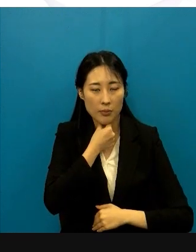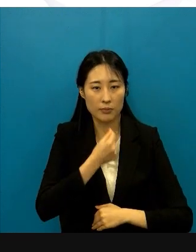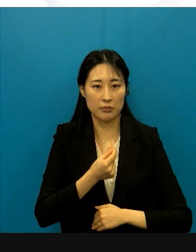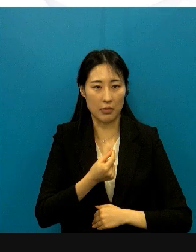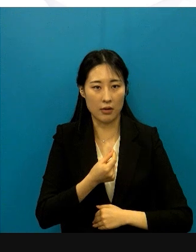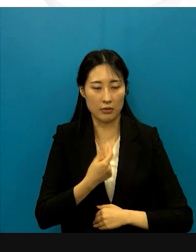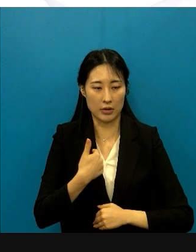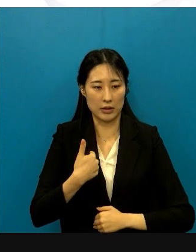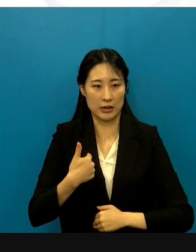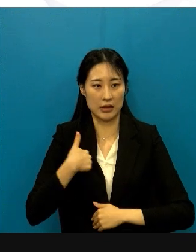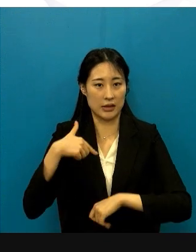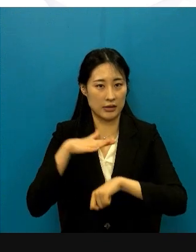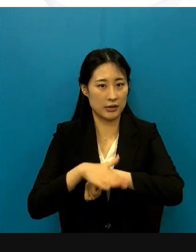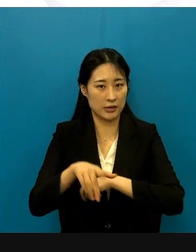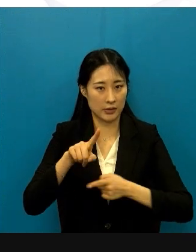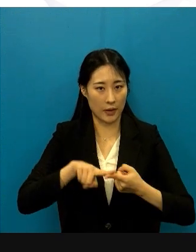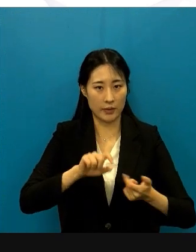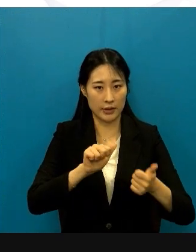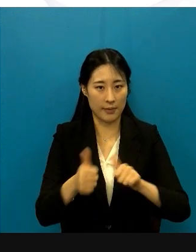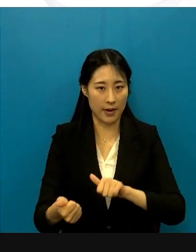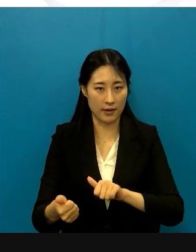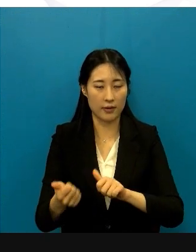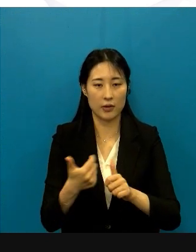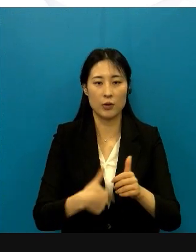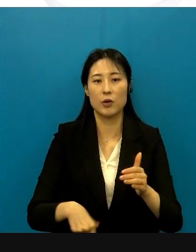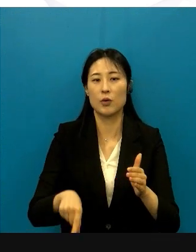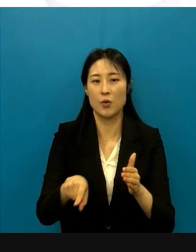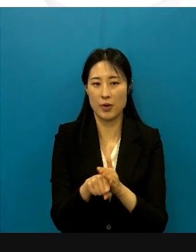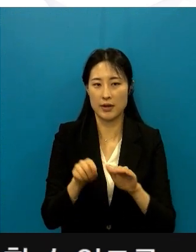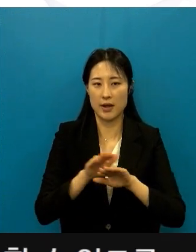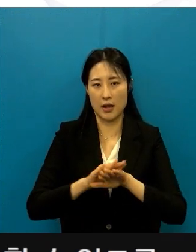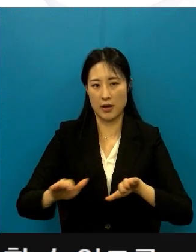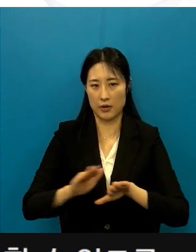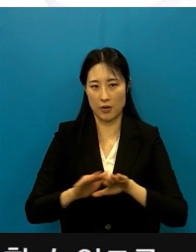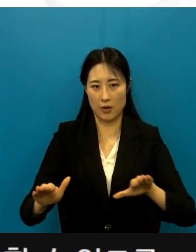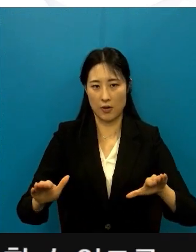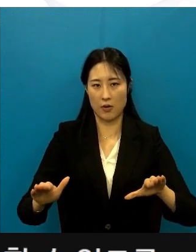Let us now briefly look at some legal regulations.